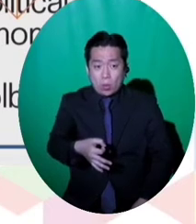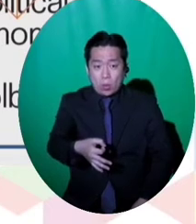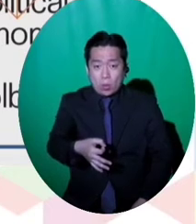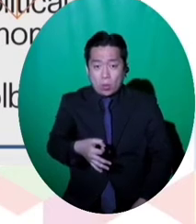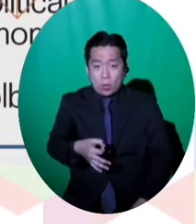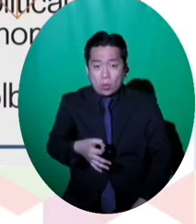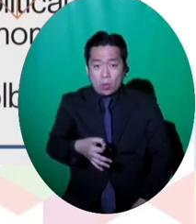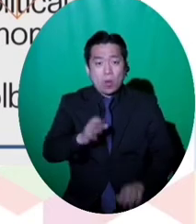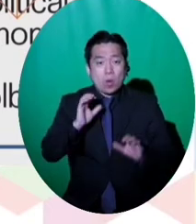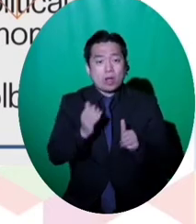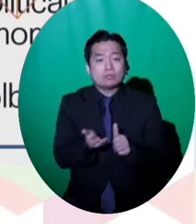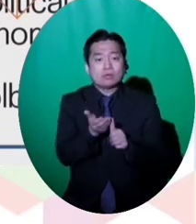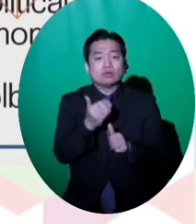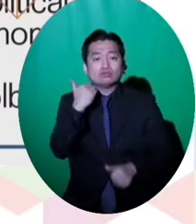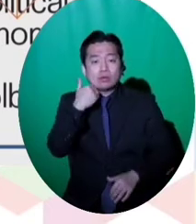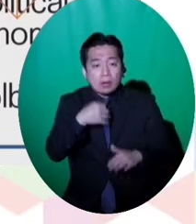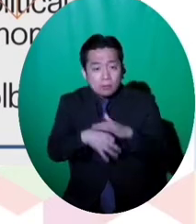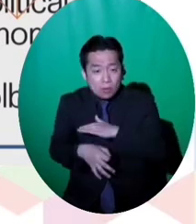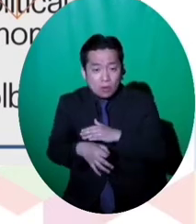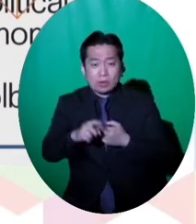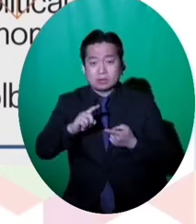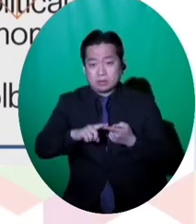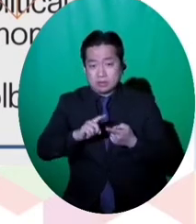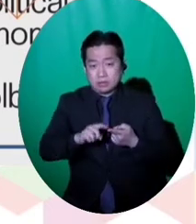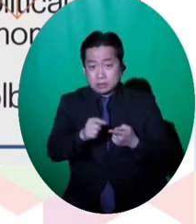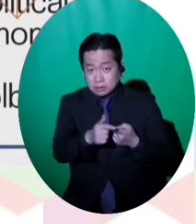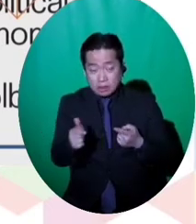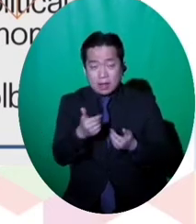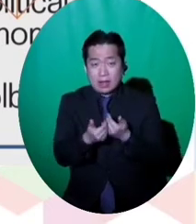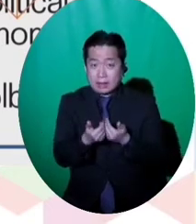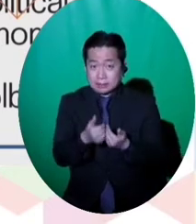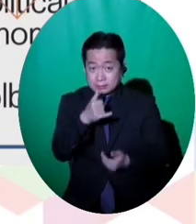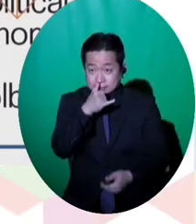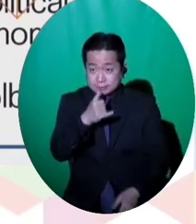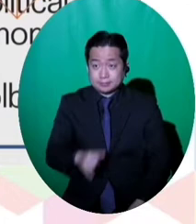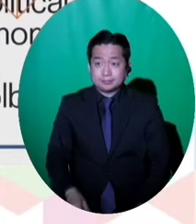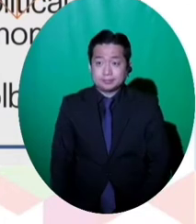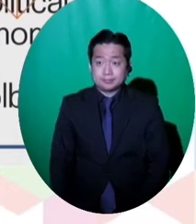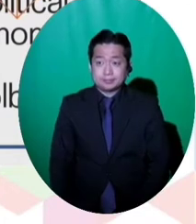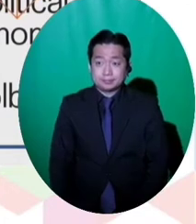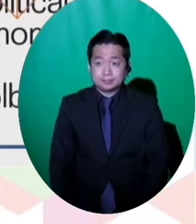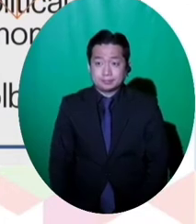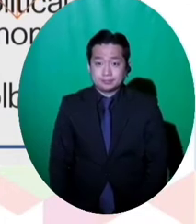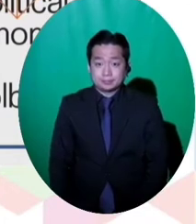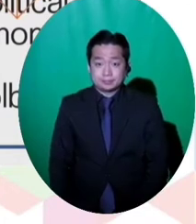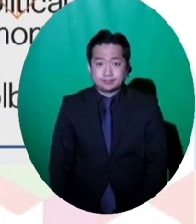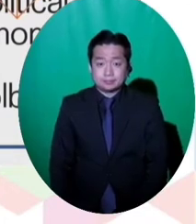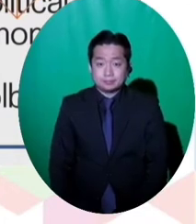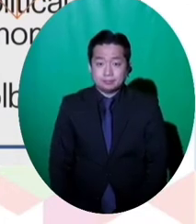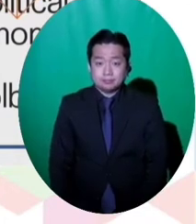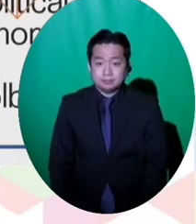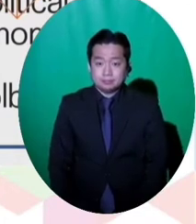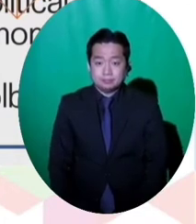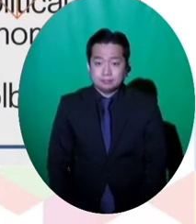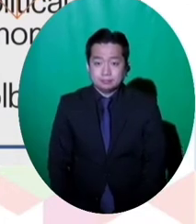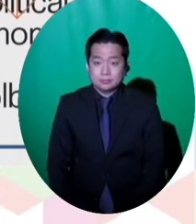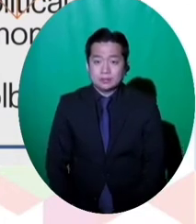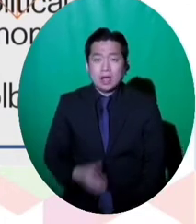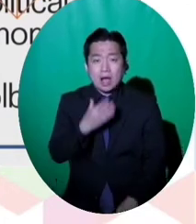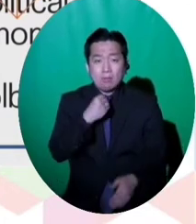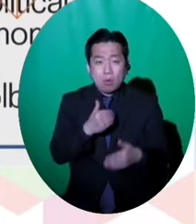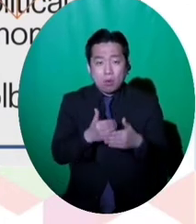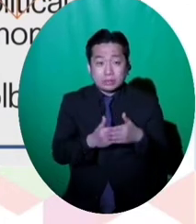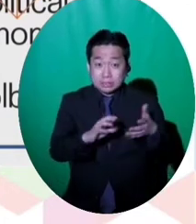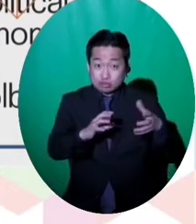major function of which is redistributing money between the generations. In fact, more money between the young and old than between